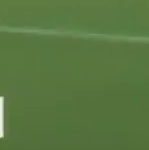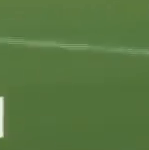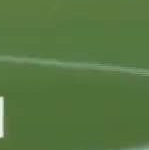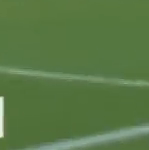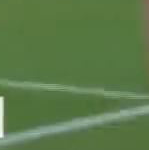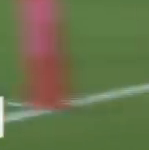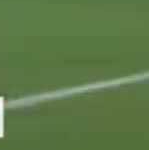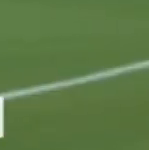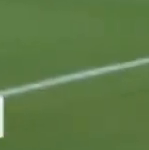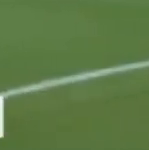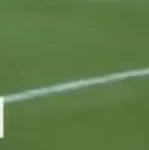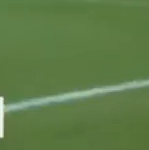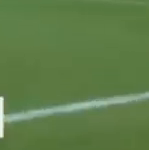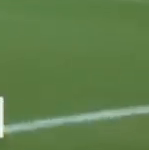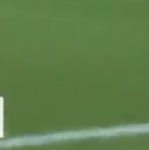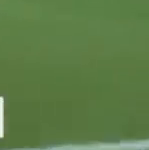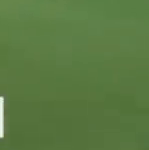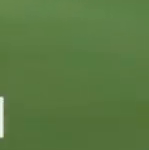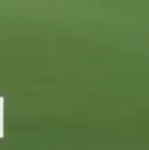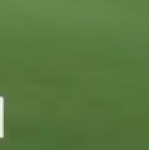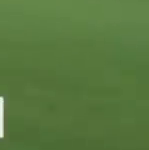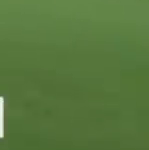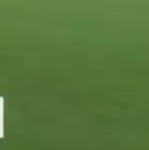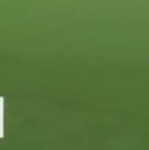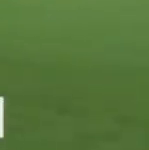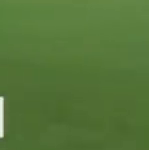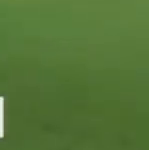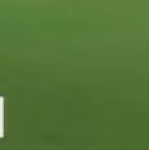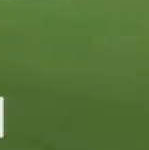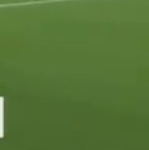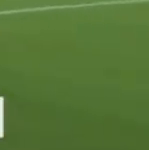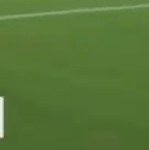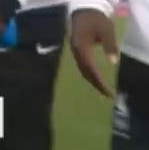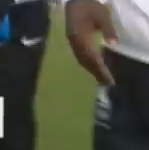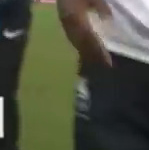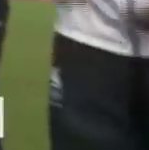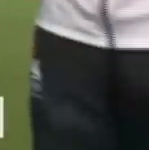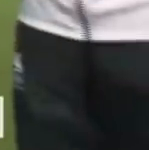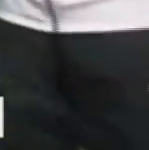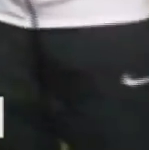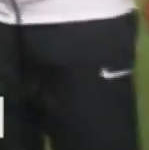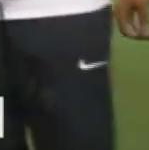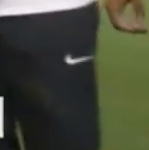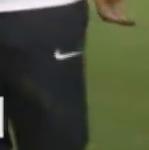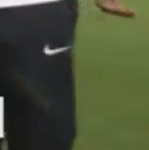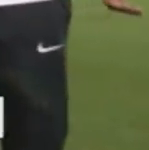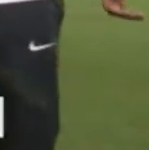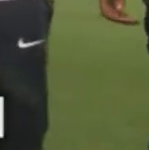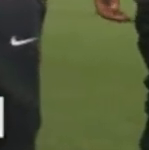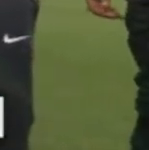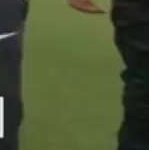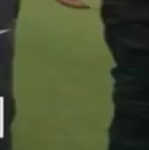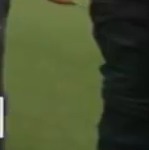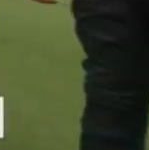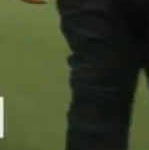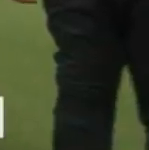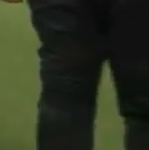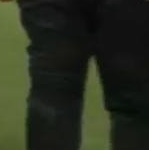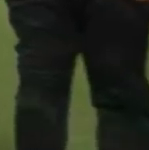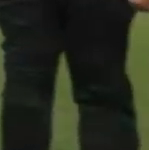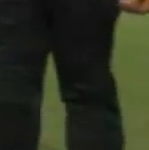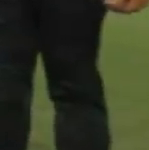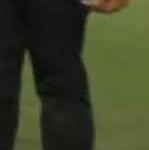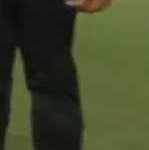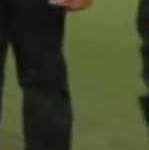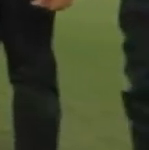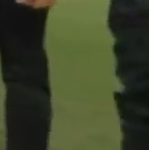Asaeli Tuivuaka, who also was in tears during the triumphant evening, says he was reminded of all the sacrifices his family has